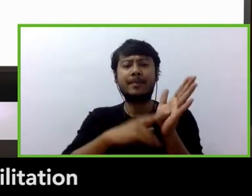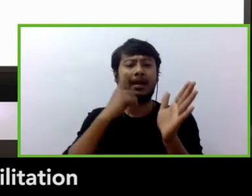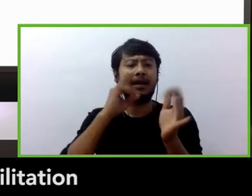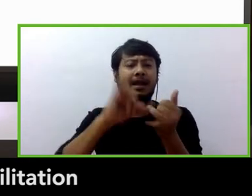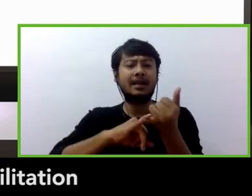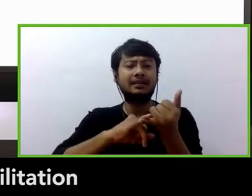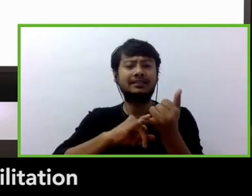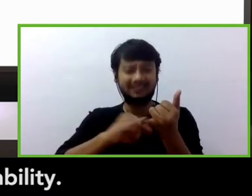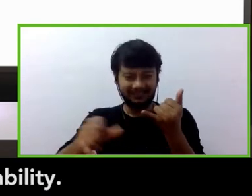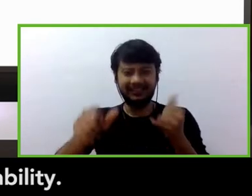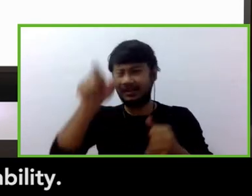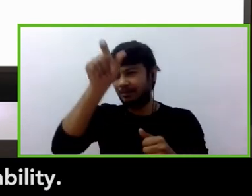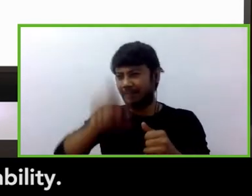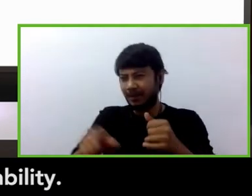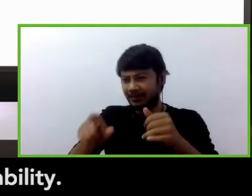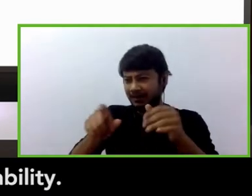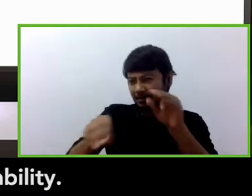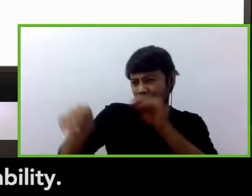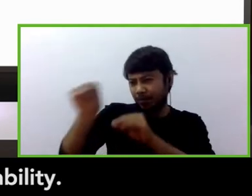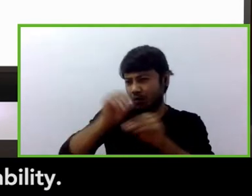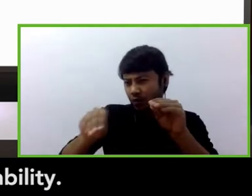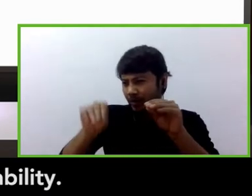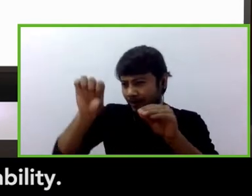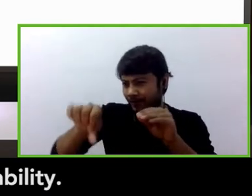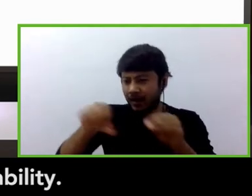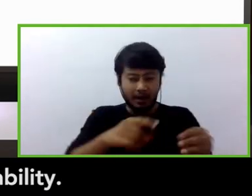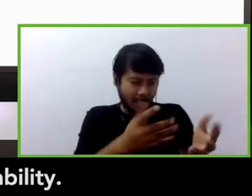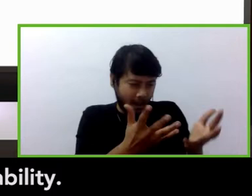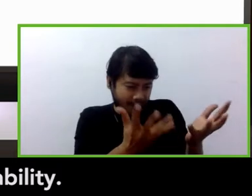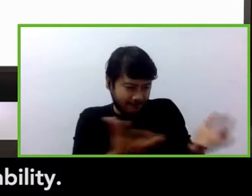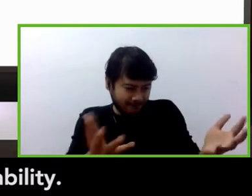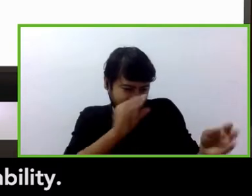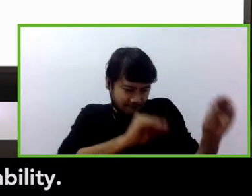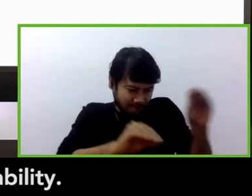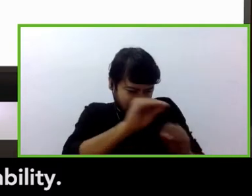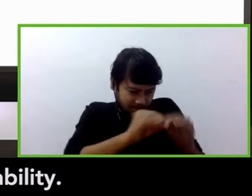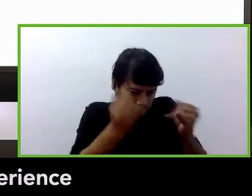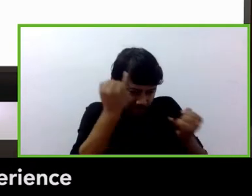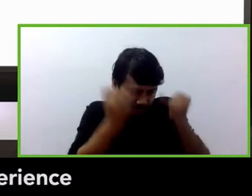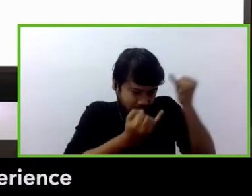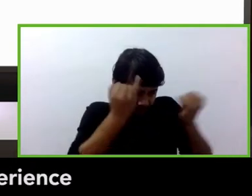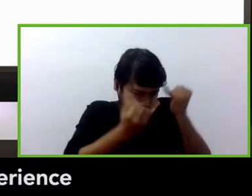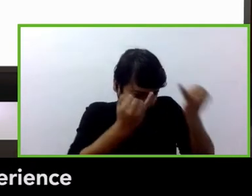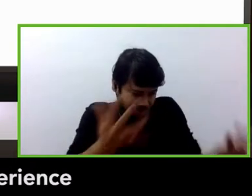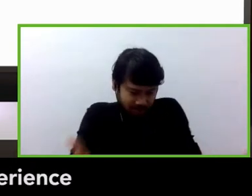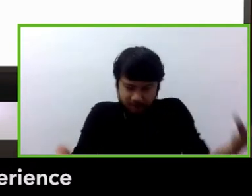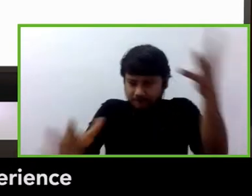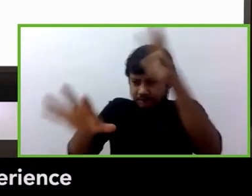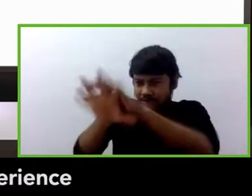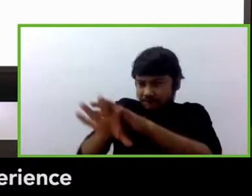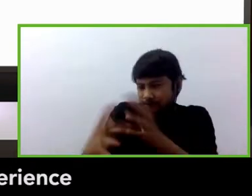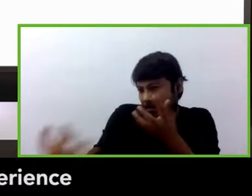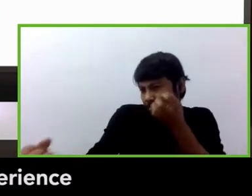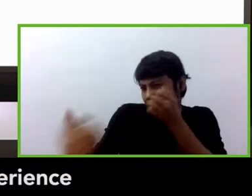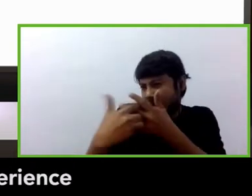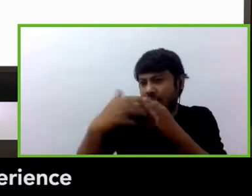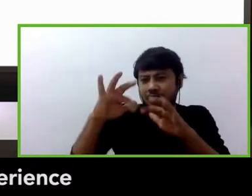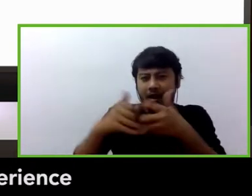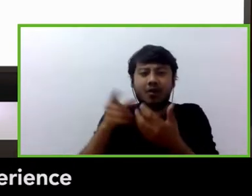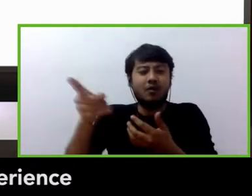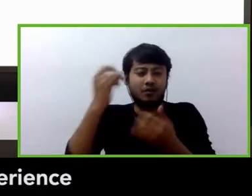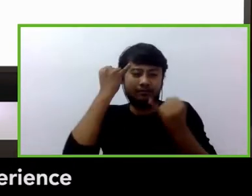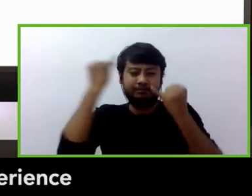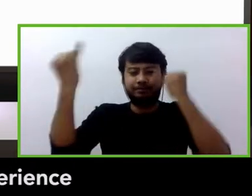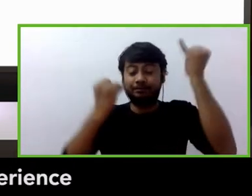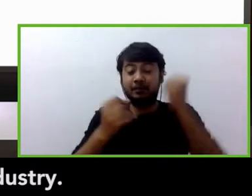assistive rehabilitation devices for people with movement disability. Professor Sujata has nearly 30 years